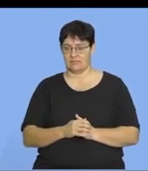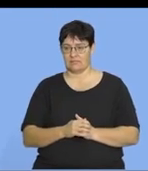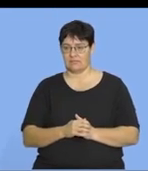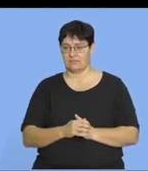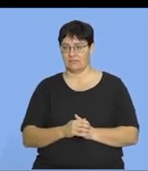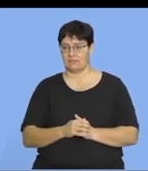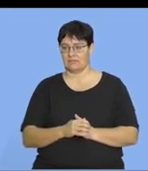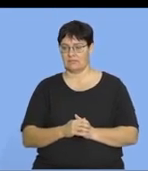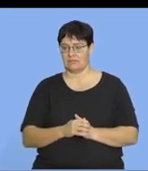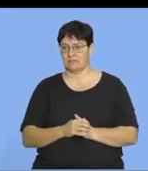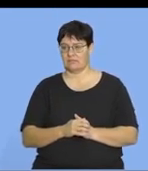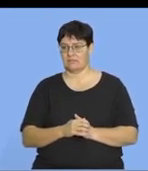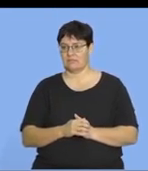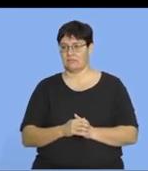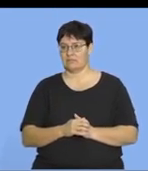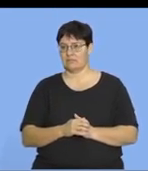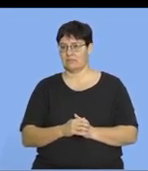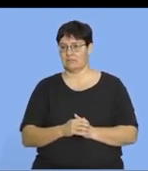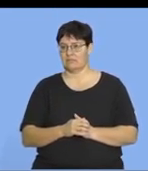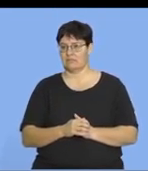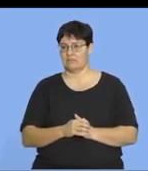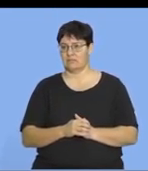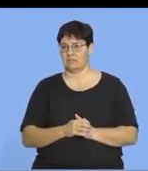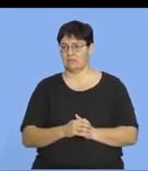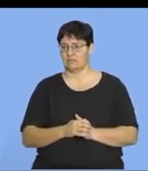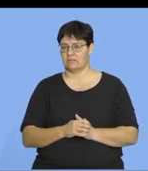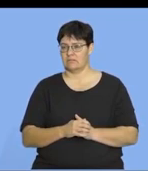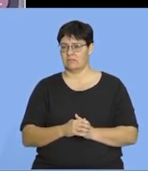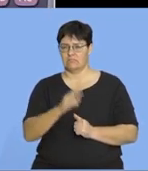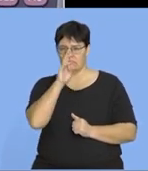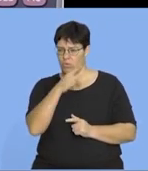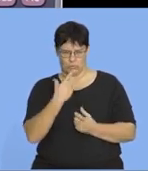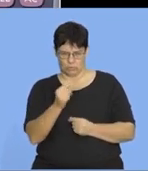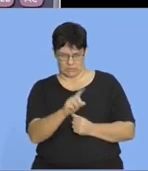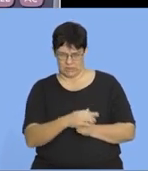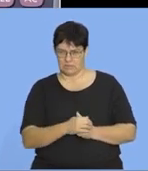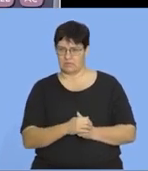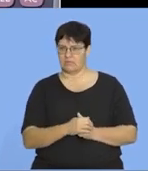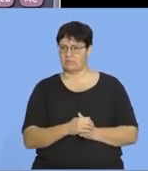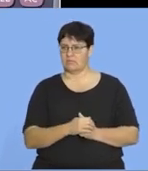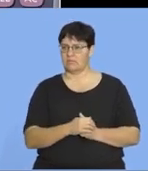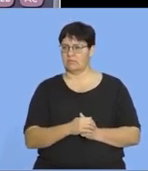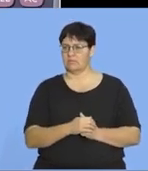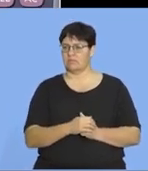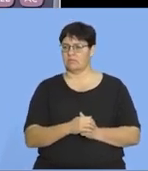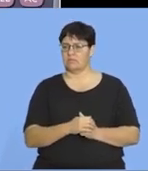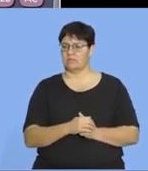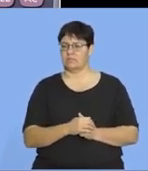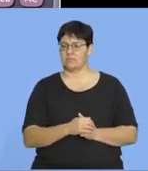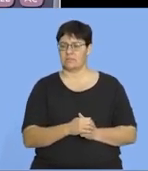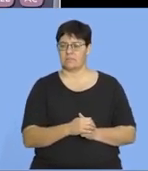calculator out. Let's just make it so we can see what we're trying to do.